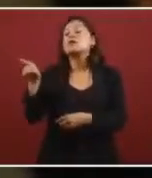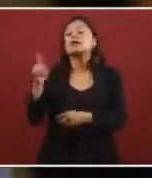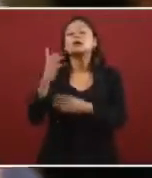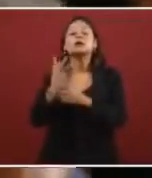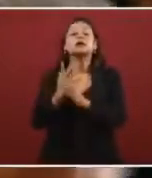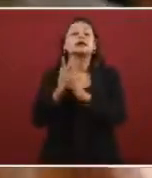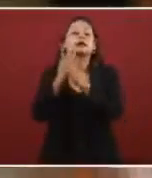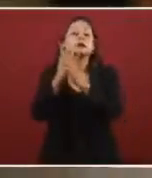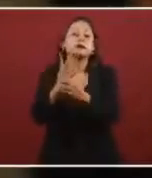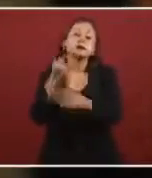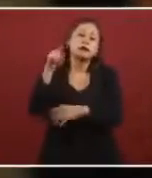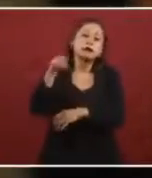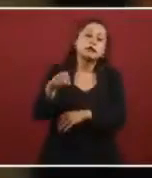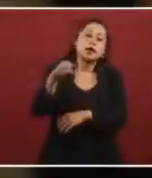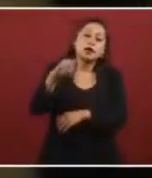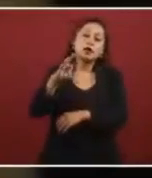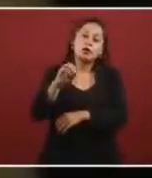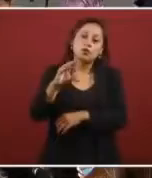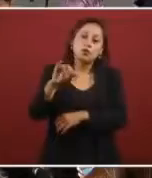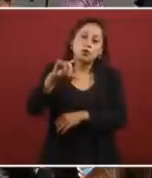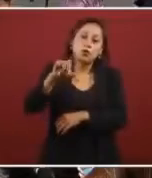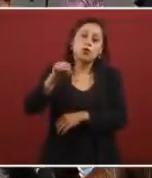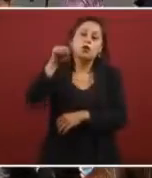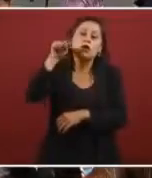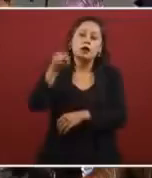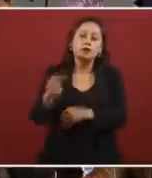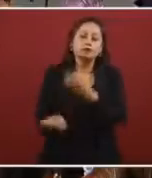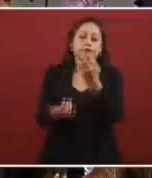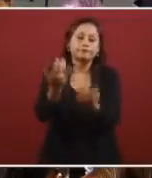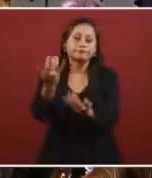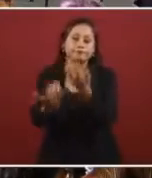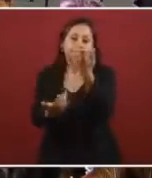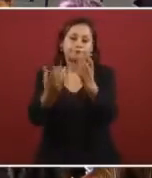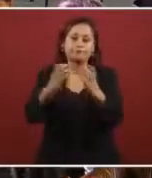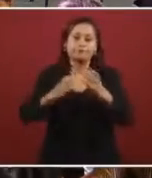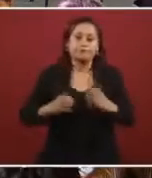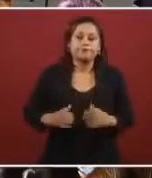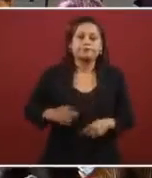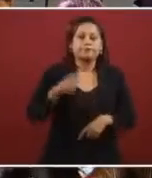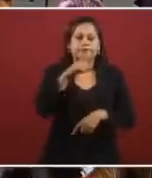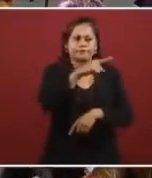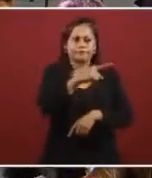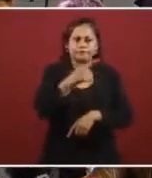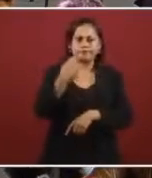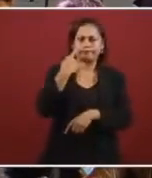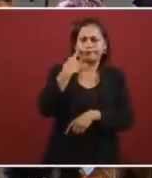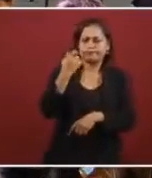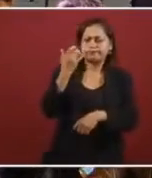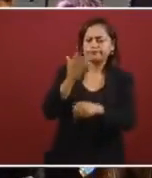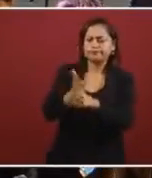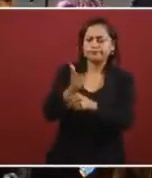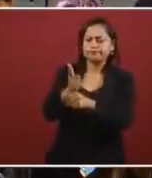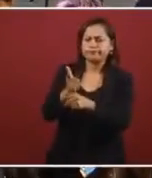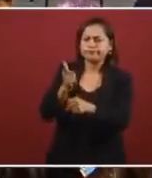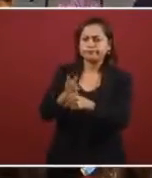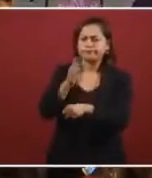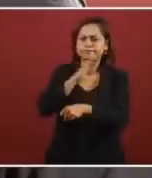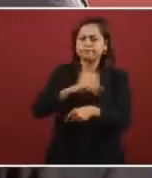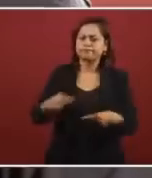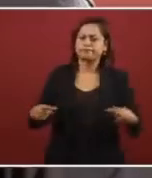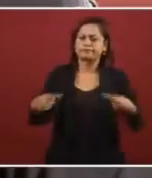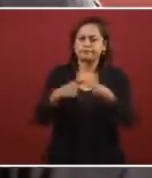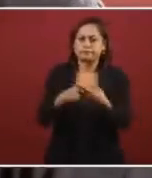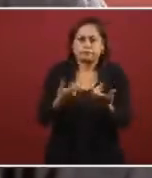declaration? He says that they were in Cocula. After what you've done, what have you